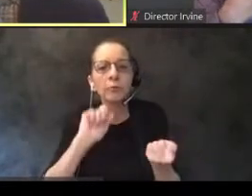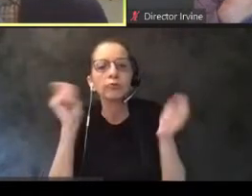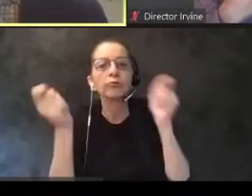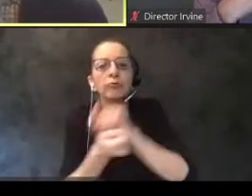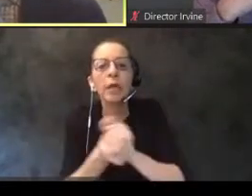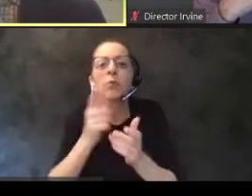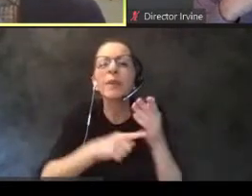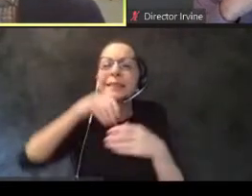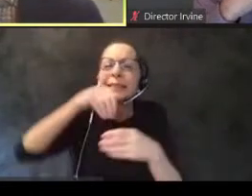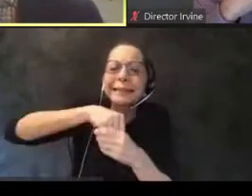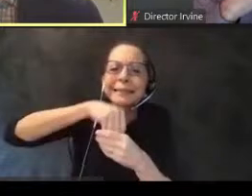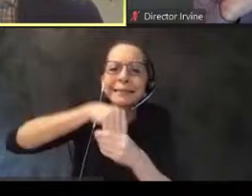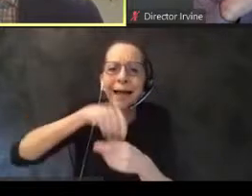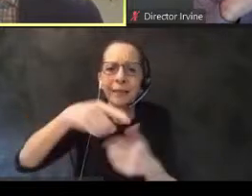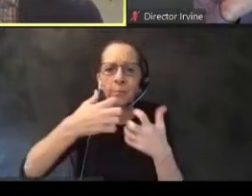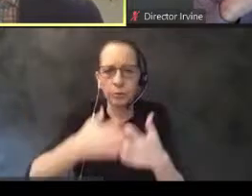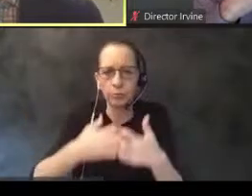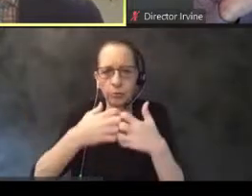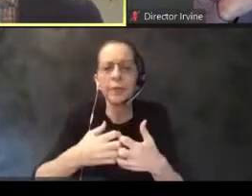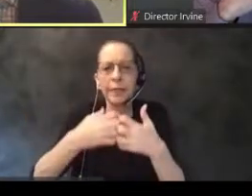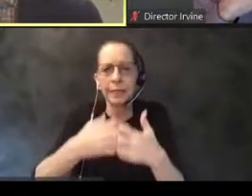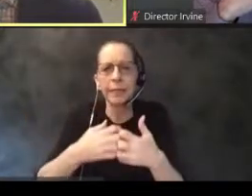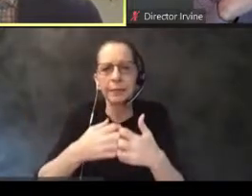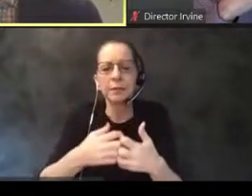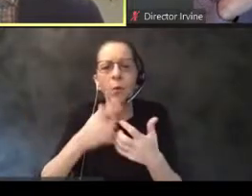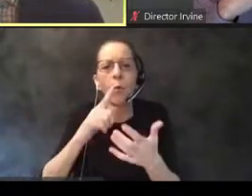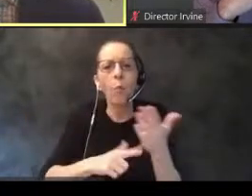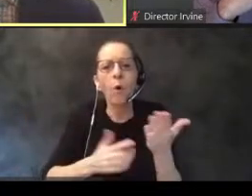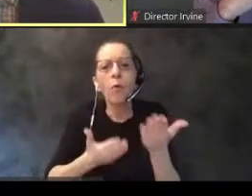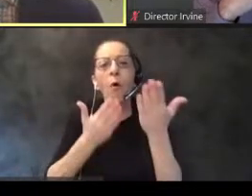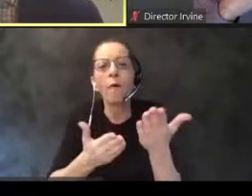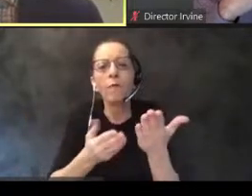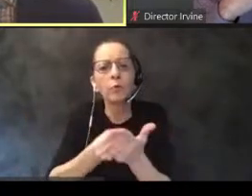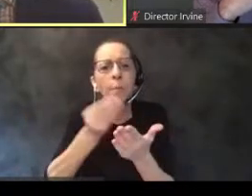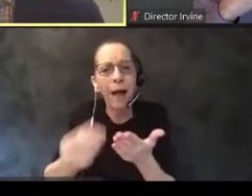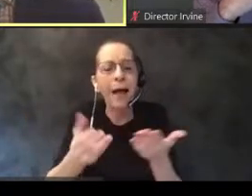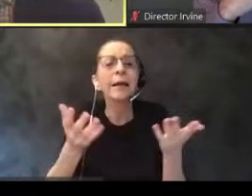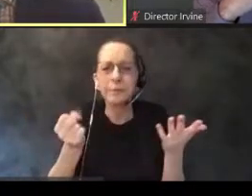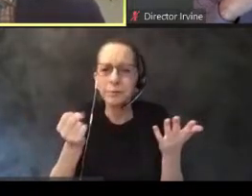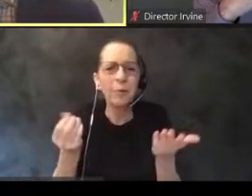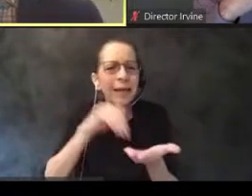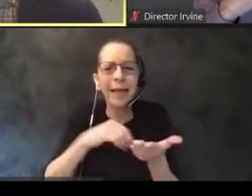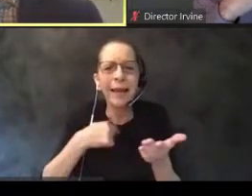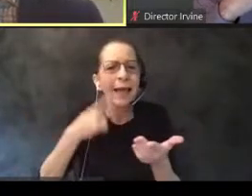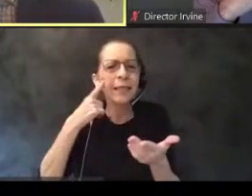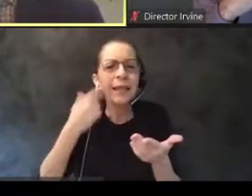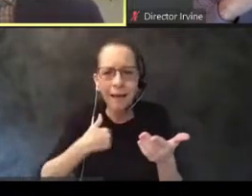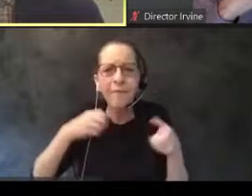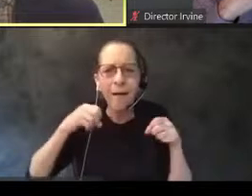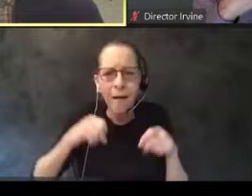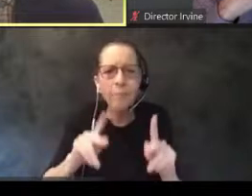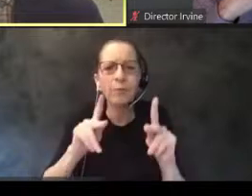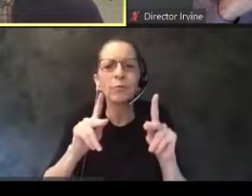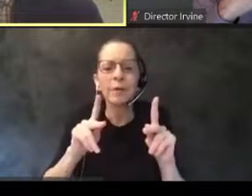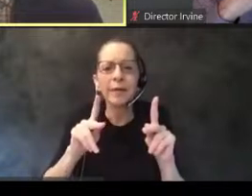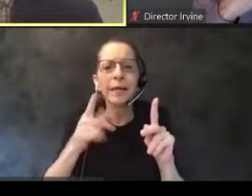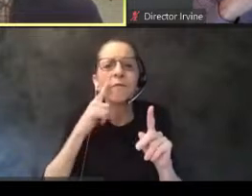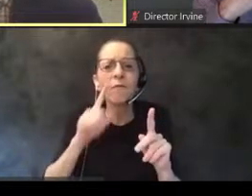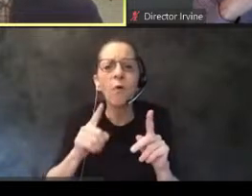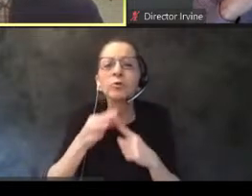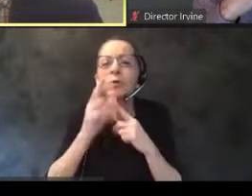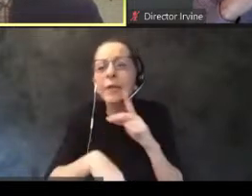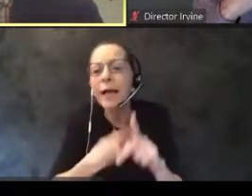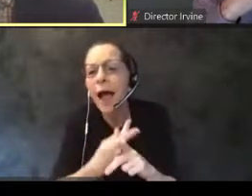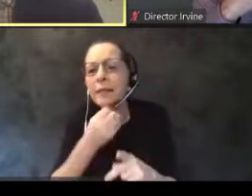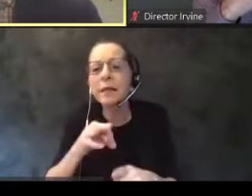the makeup within the machines of what's being offered. So again, I think that there's opportunities, for certain types